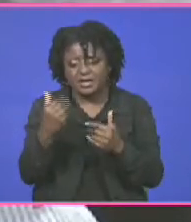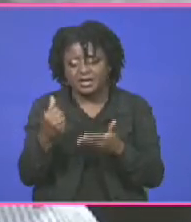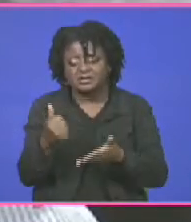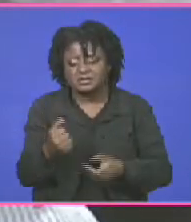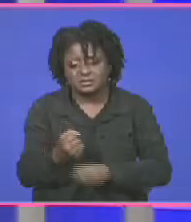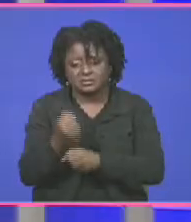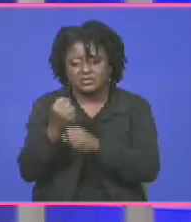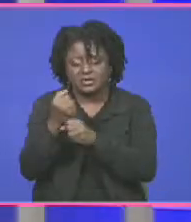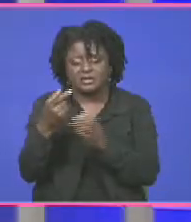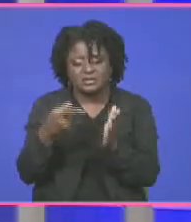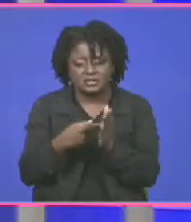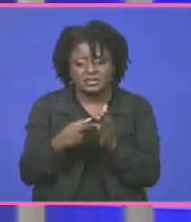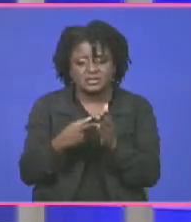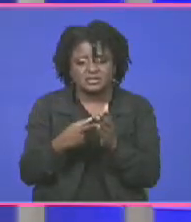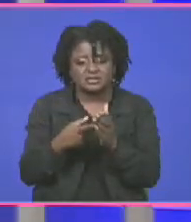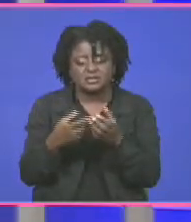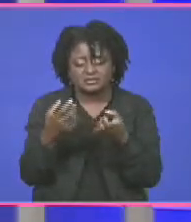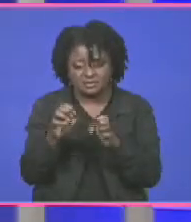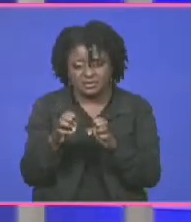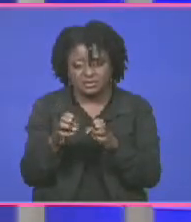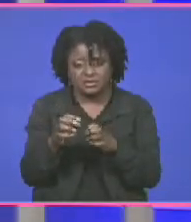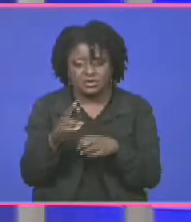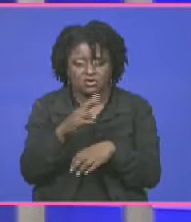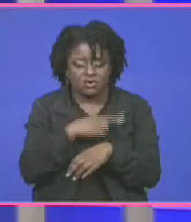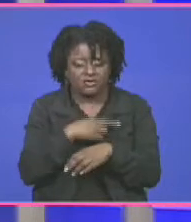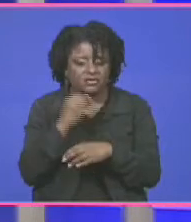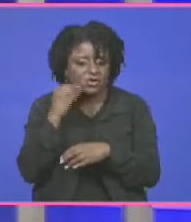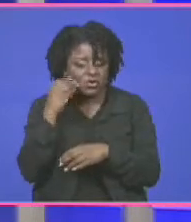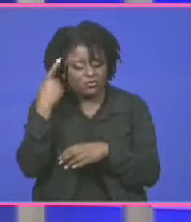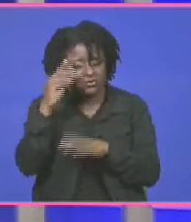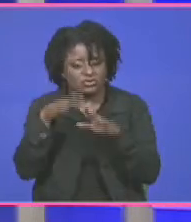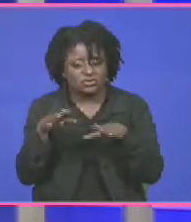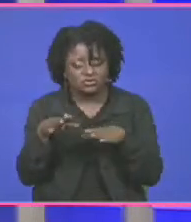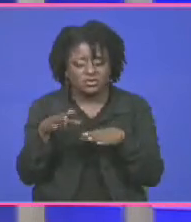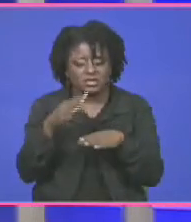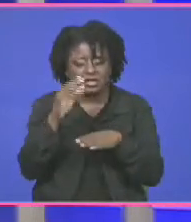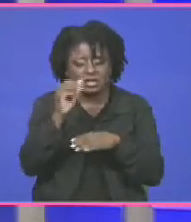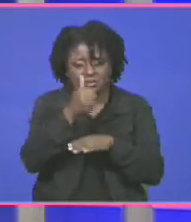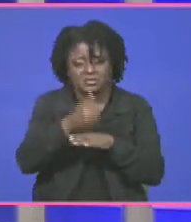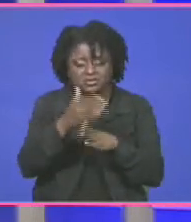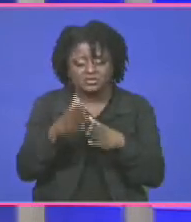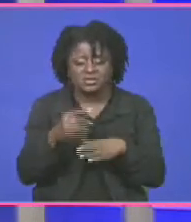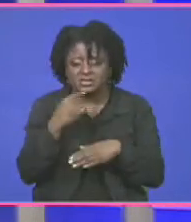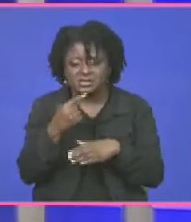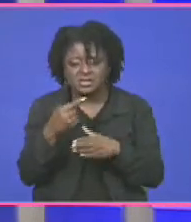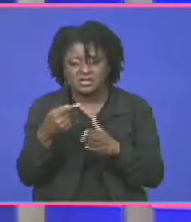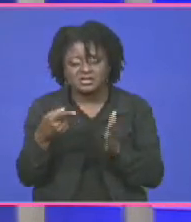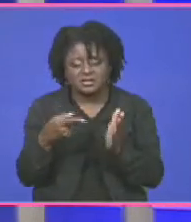cause. Ronald Frehley Home for Children Administrator Alexander Roberts said the gesture is timely.